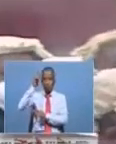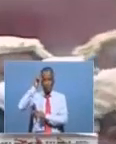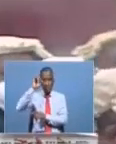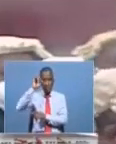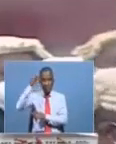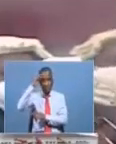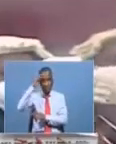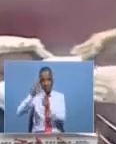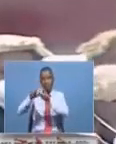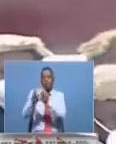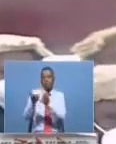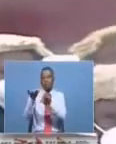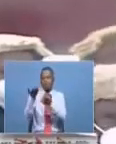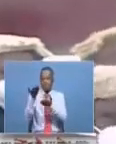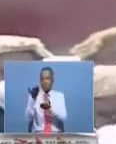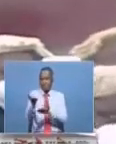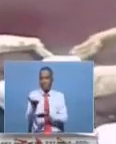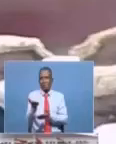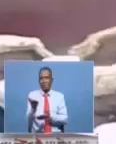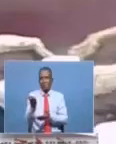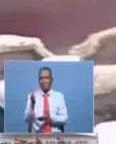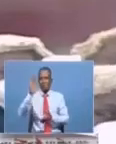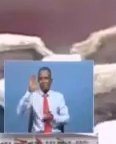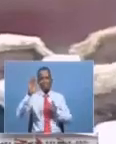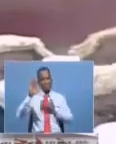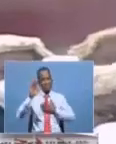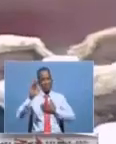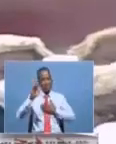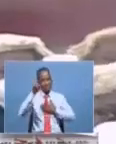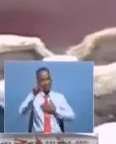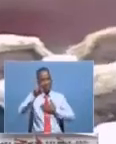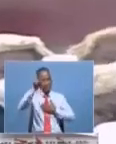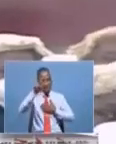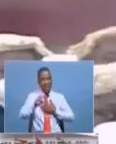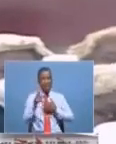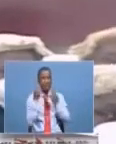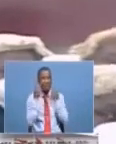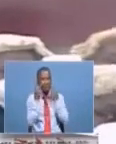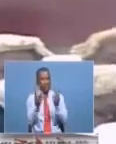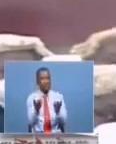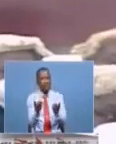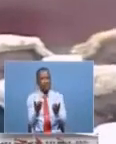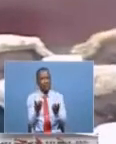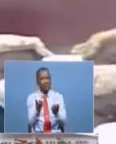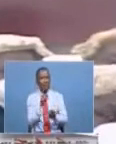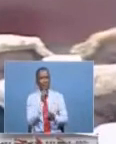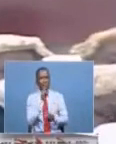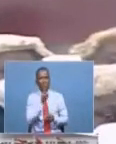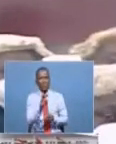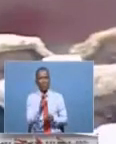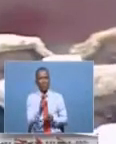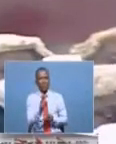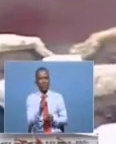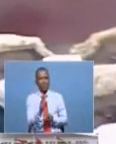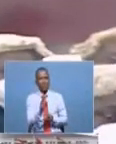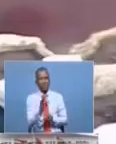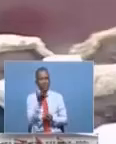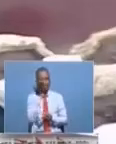Lords, we need to bear sight of the fact that there is a